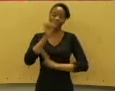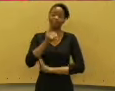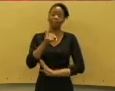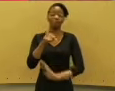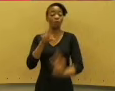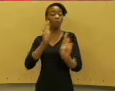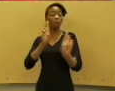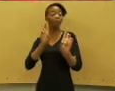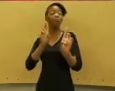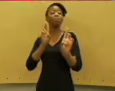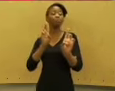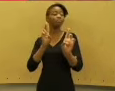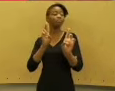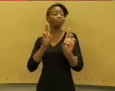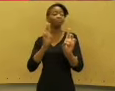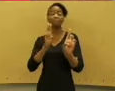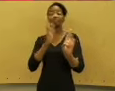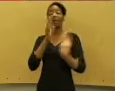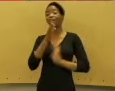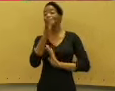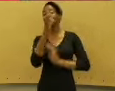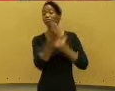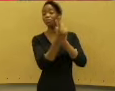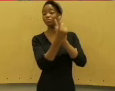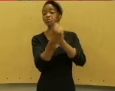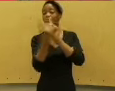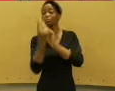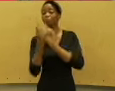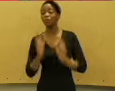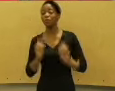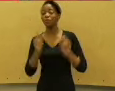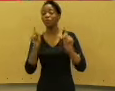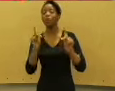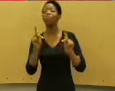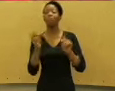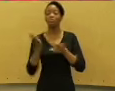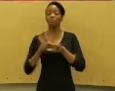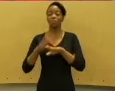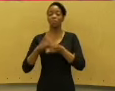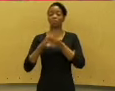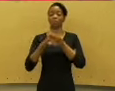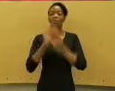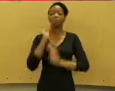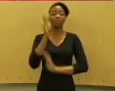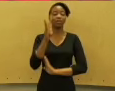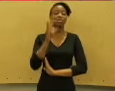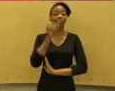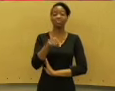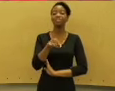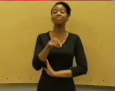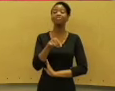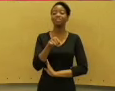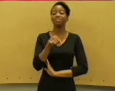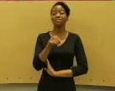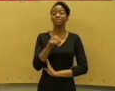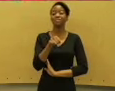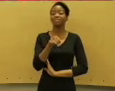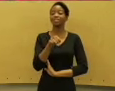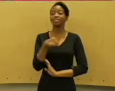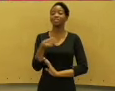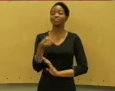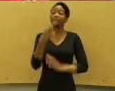hope that we get to work with you in future as well, and more opportunities come up where you could really get the funding that you need in order